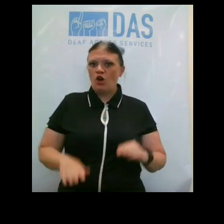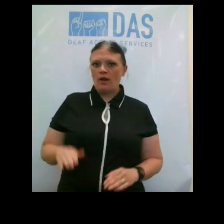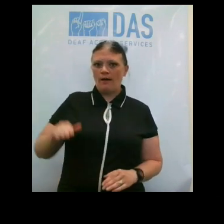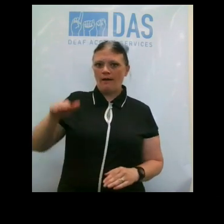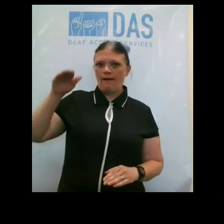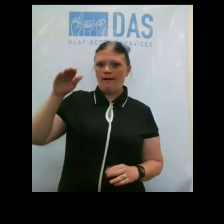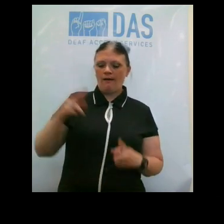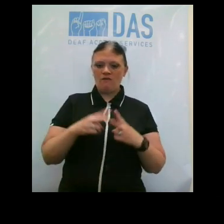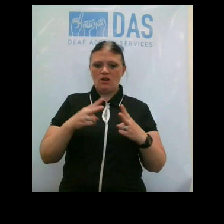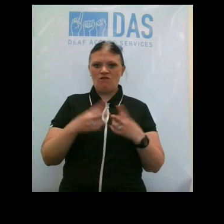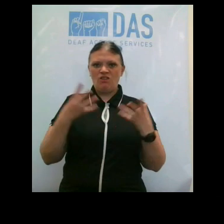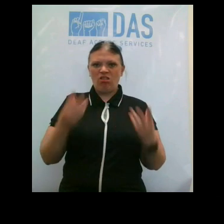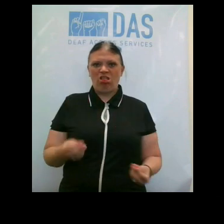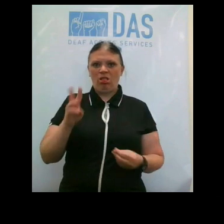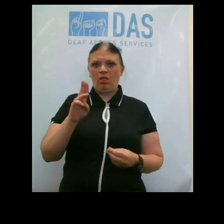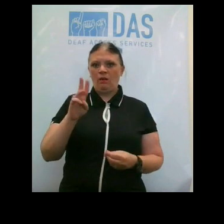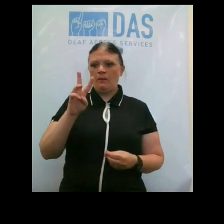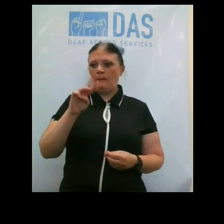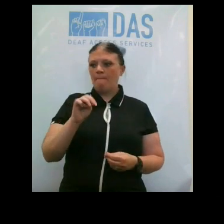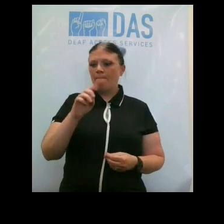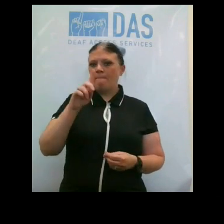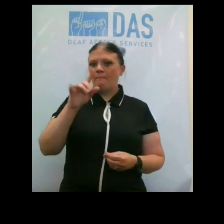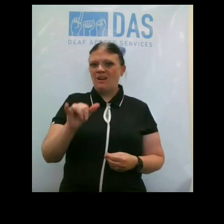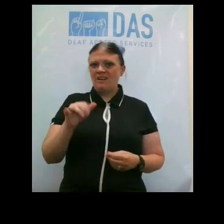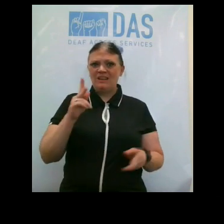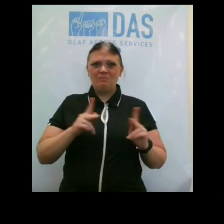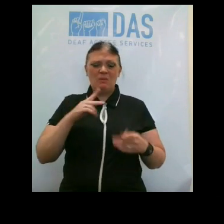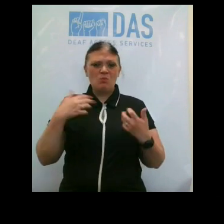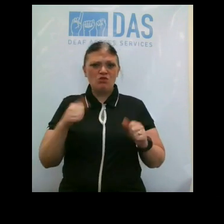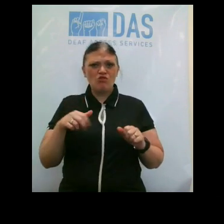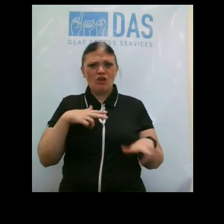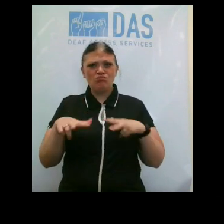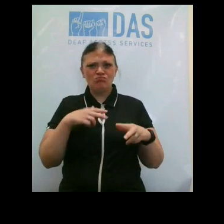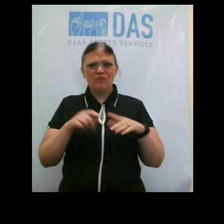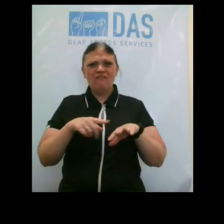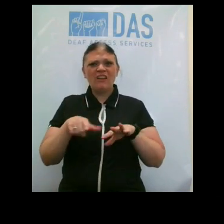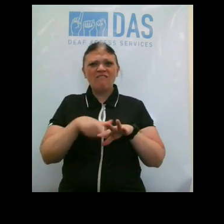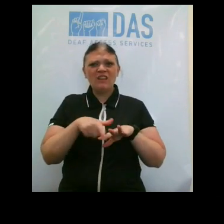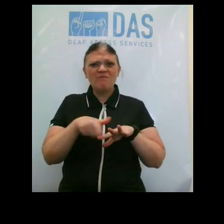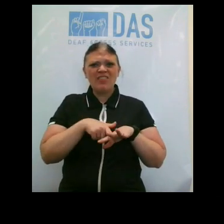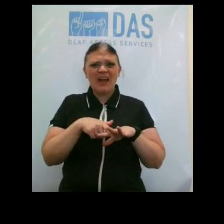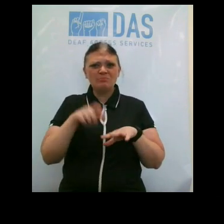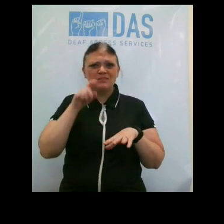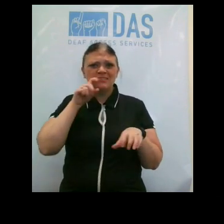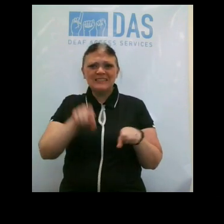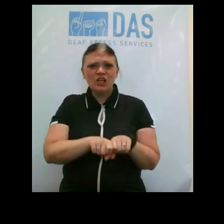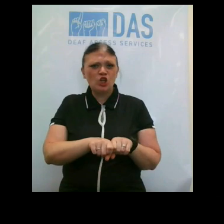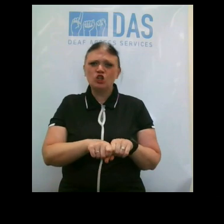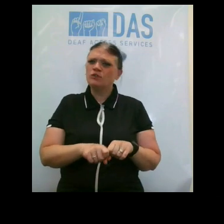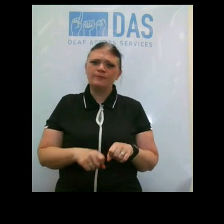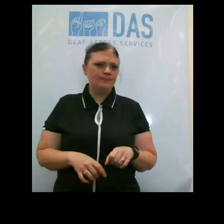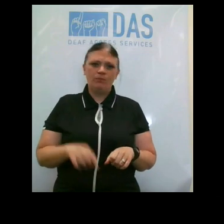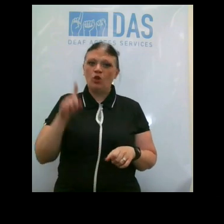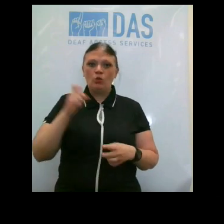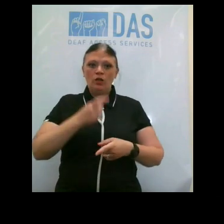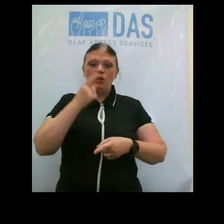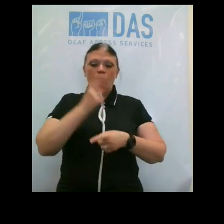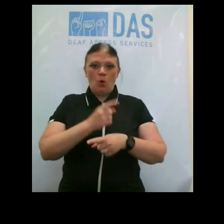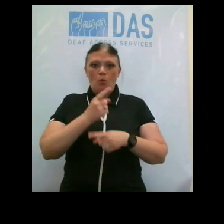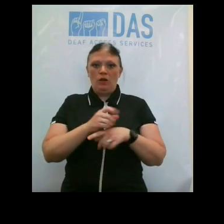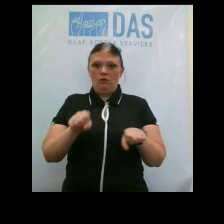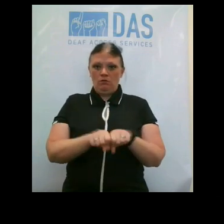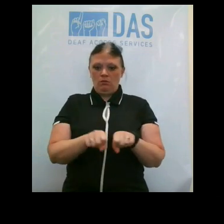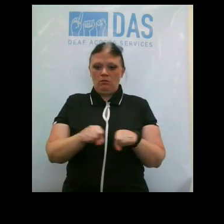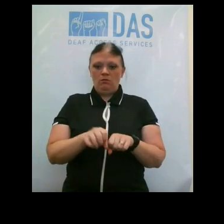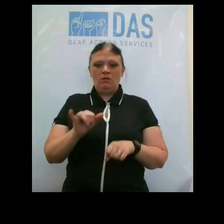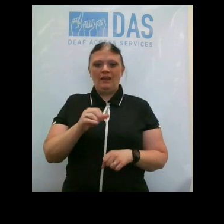muddy, and people were trying to traverse it in flip-flops and sneakers. It really is a trail in which you need appropriate footwear like